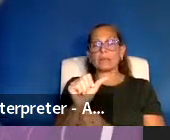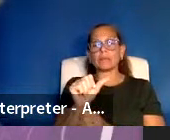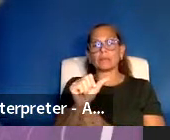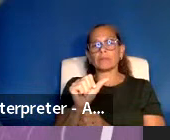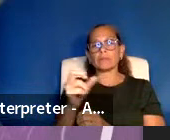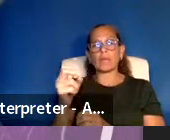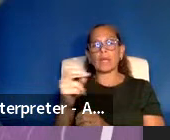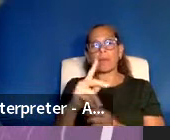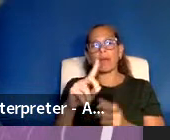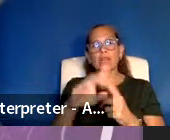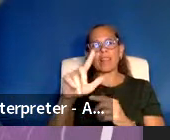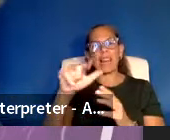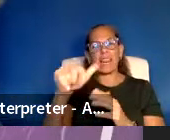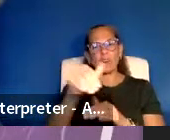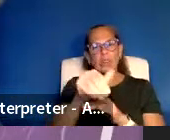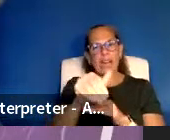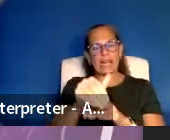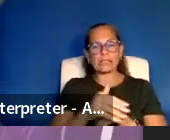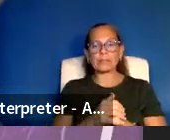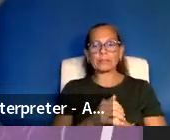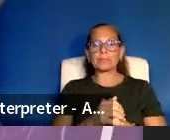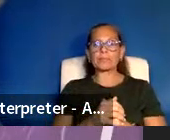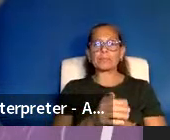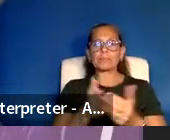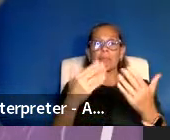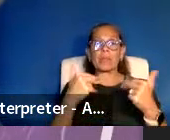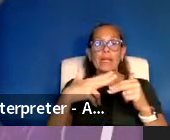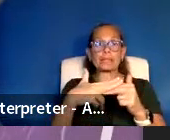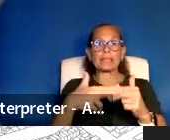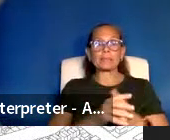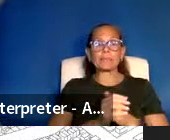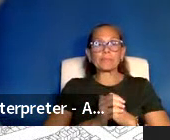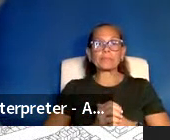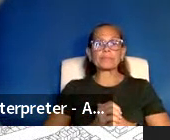back to those later tonight. Next slide, please.